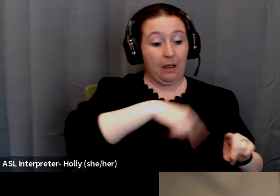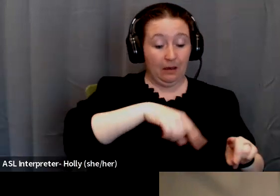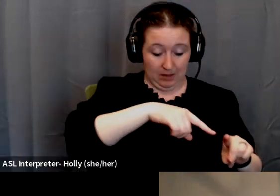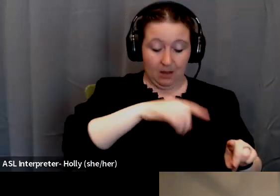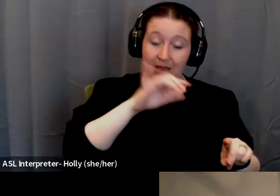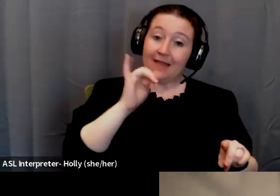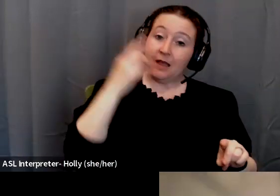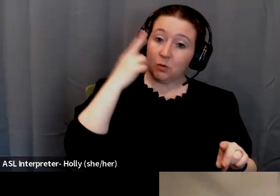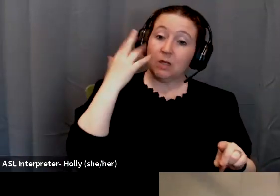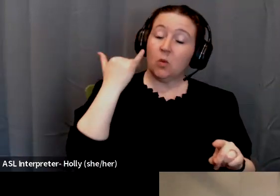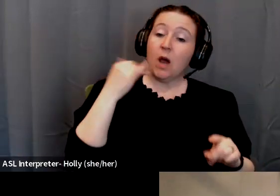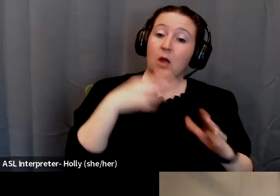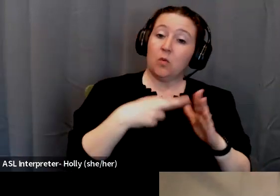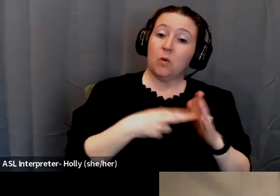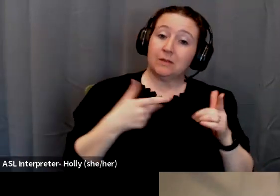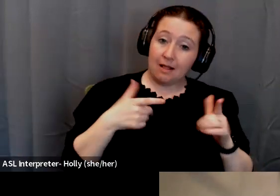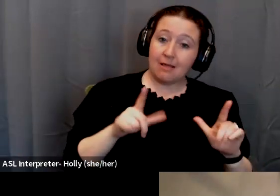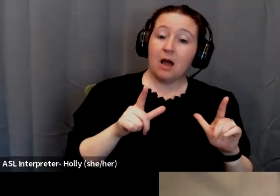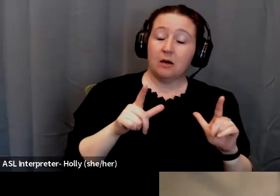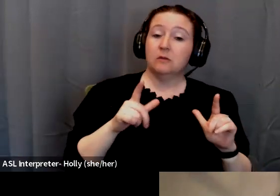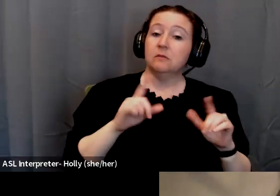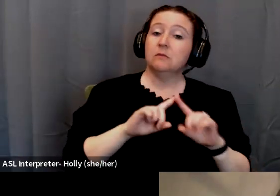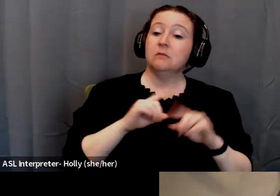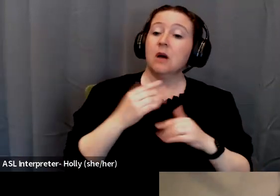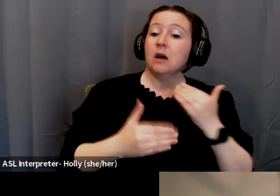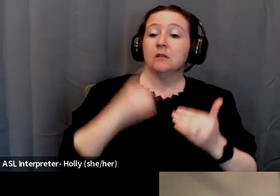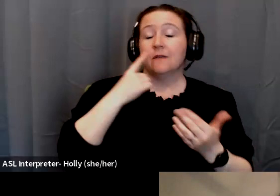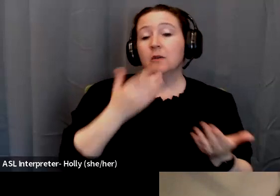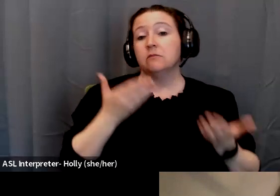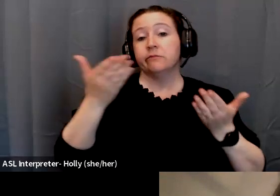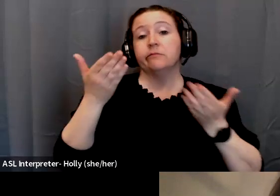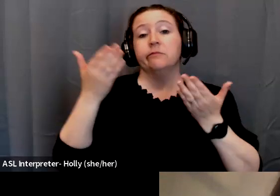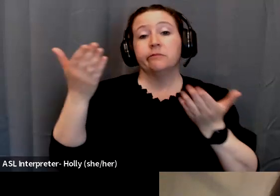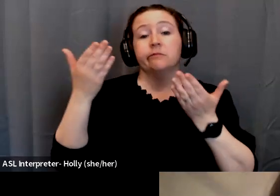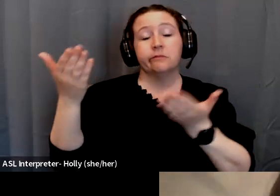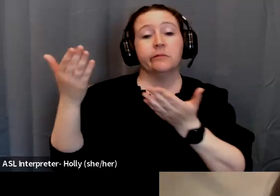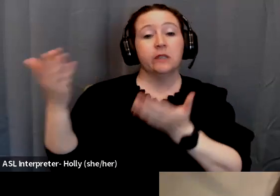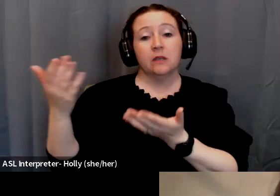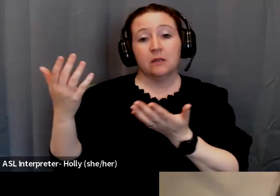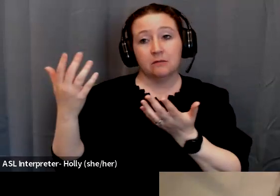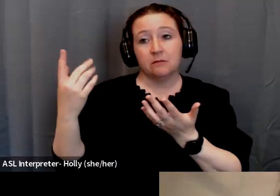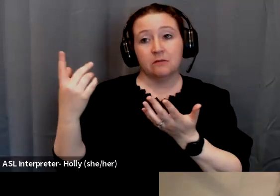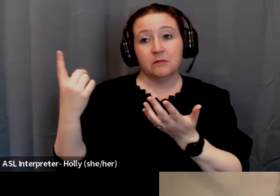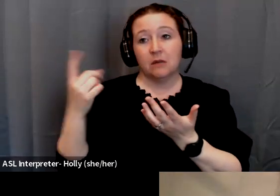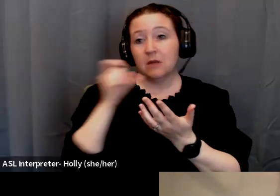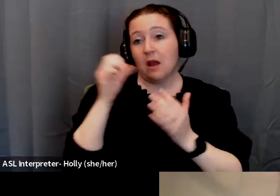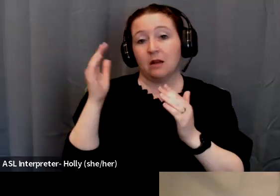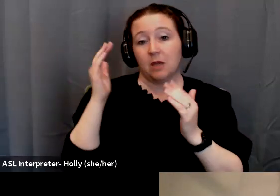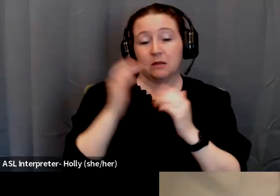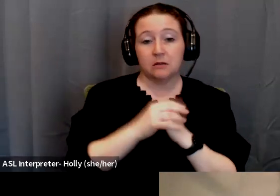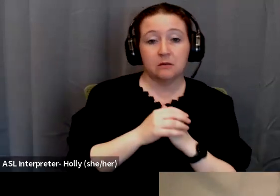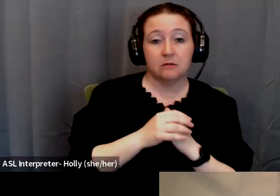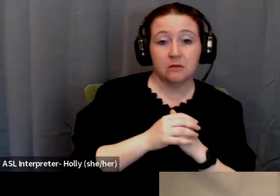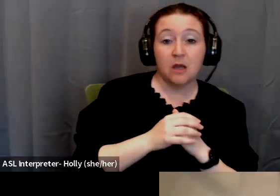various processes to bring up topics that generally weren't expected. It's